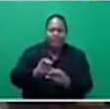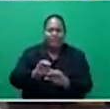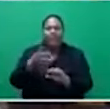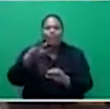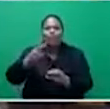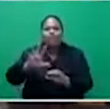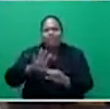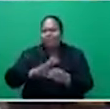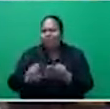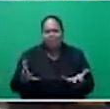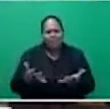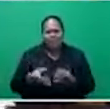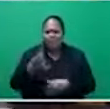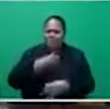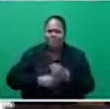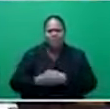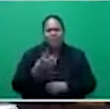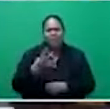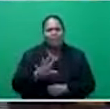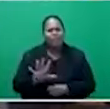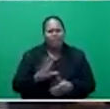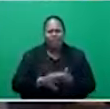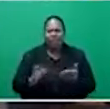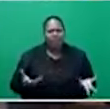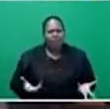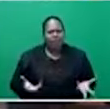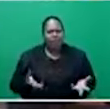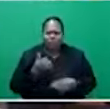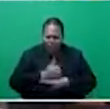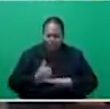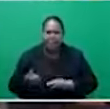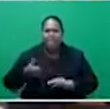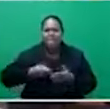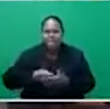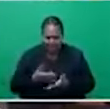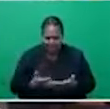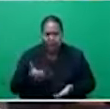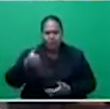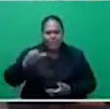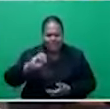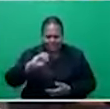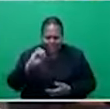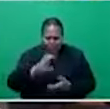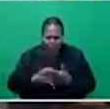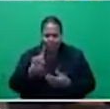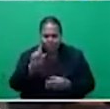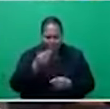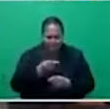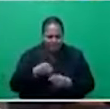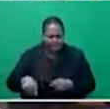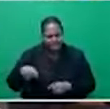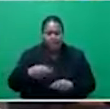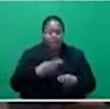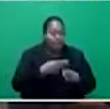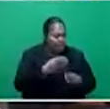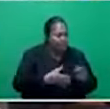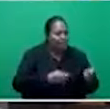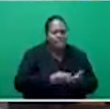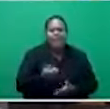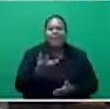$80. Government has to pay $60 a bag. Farmer will pay $20, still $20.